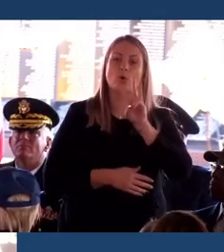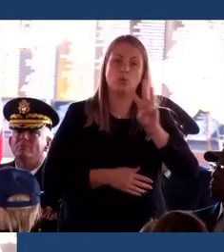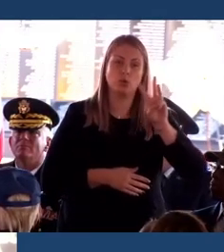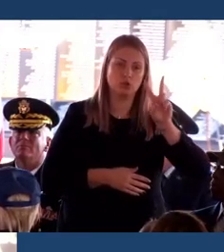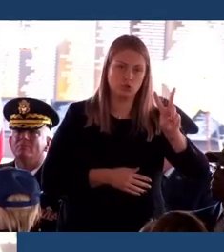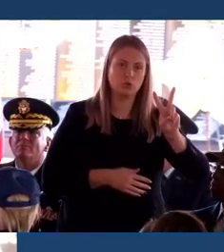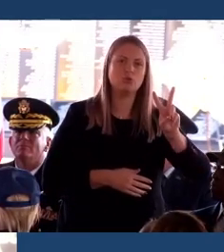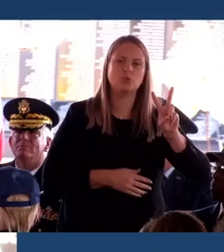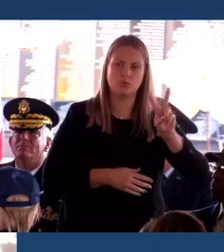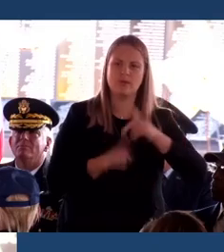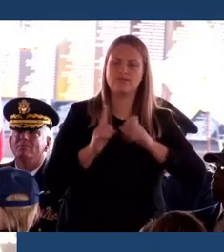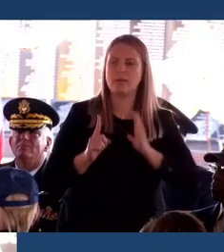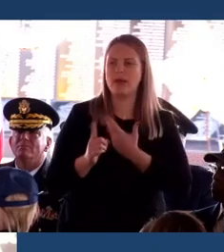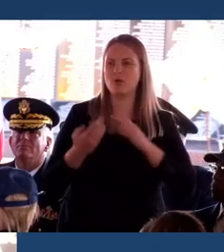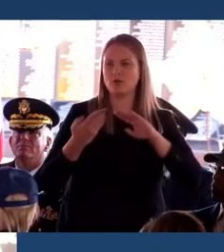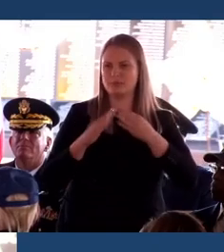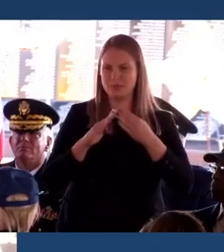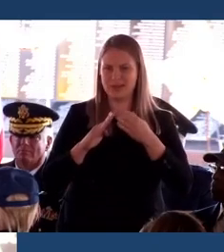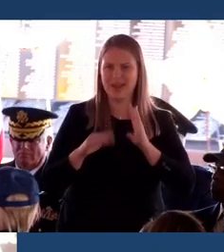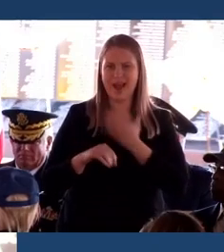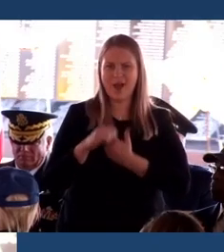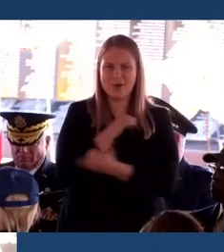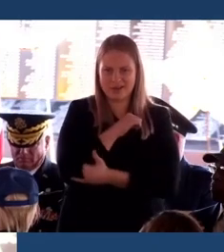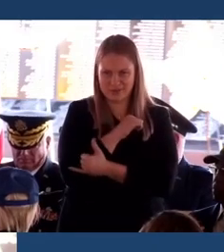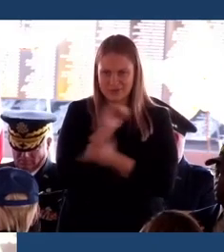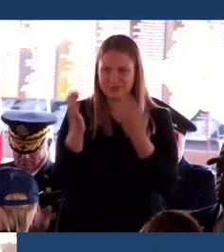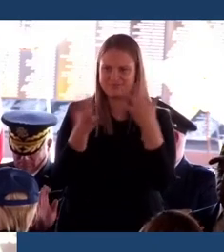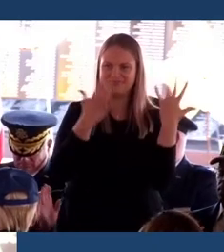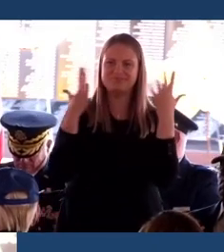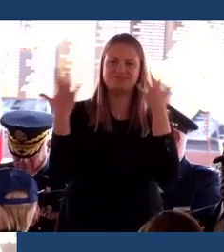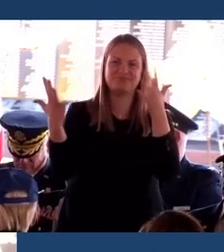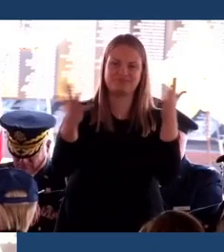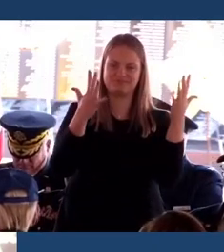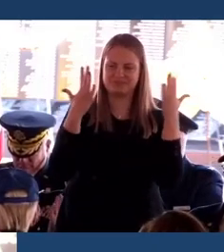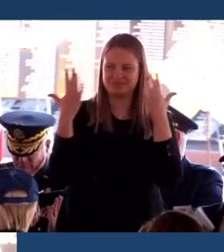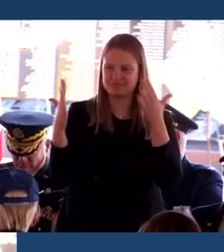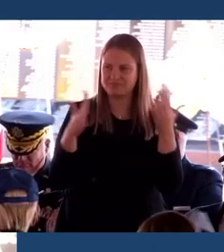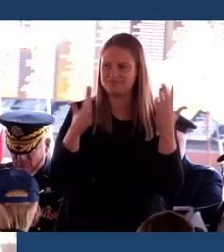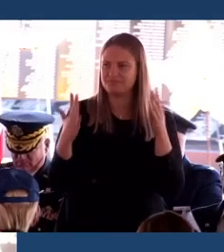the behalf of our community and our nation.